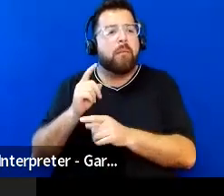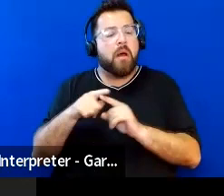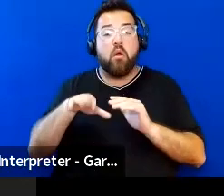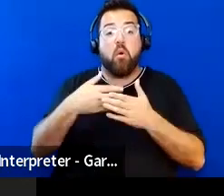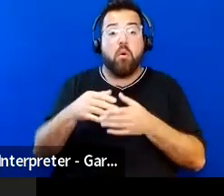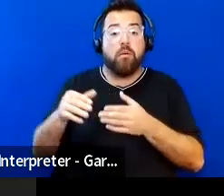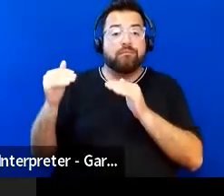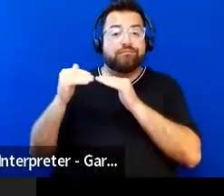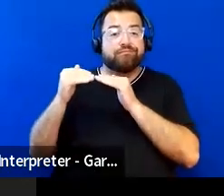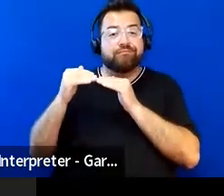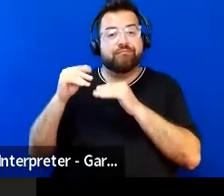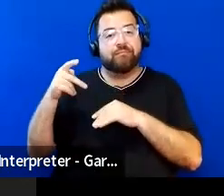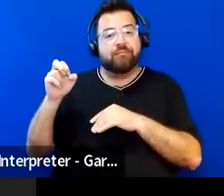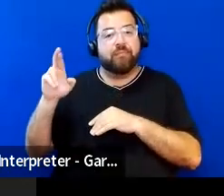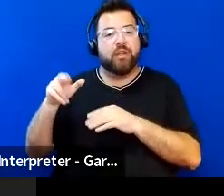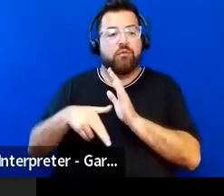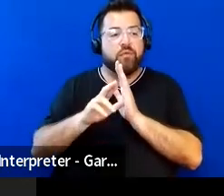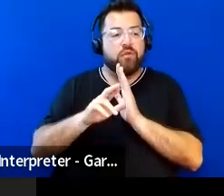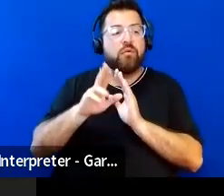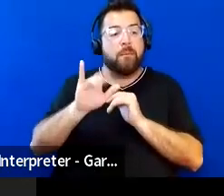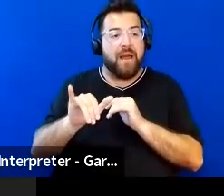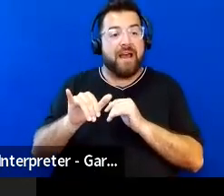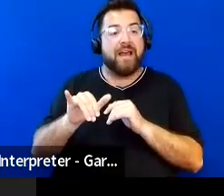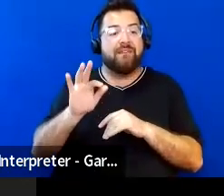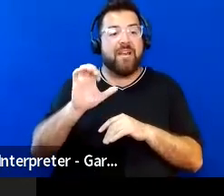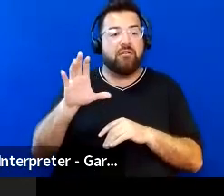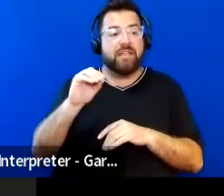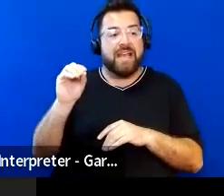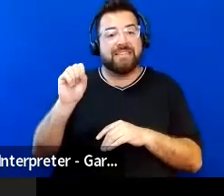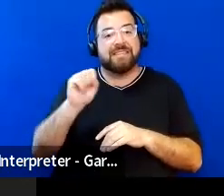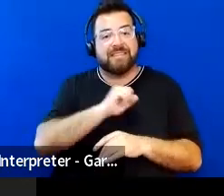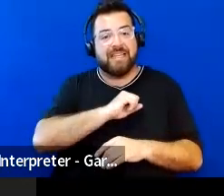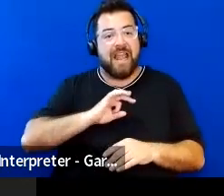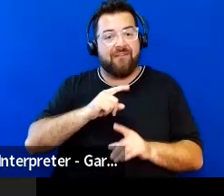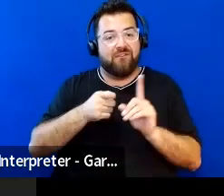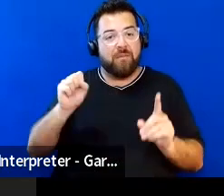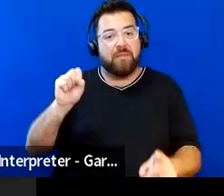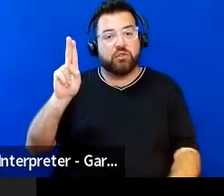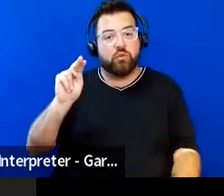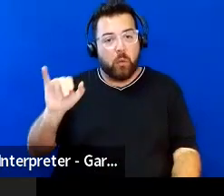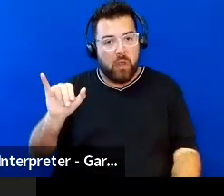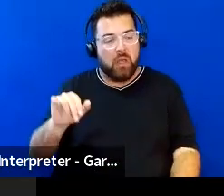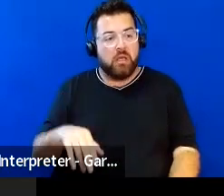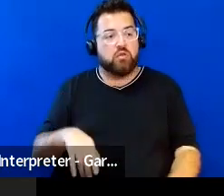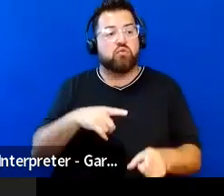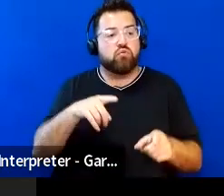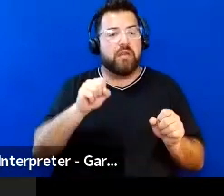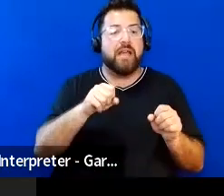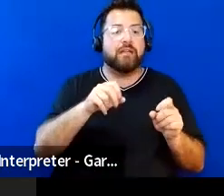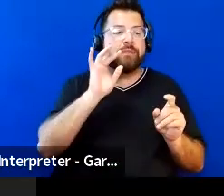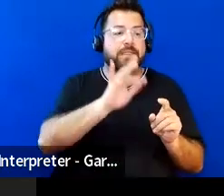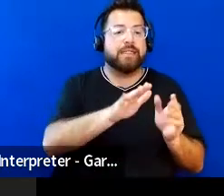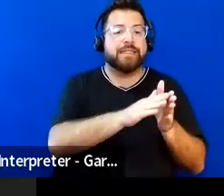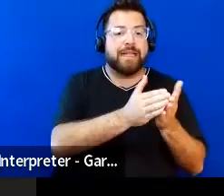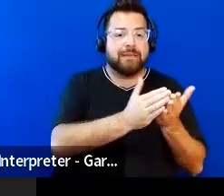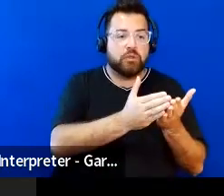staff. And you'll want to go to the textbook tab and browse by subject. That's probably the